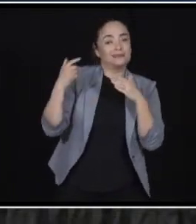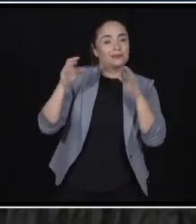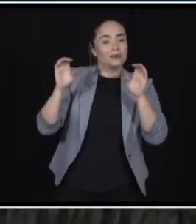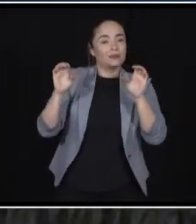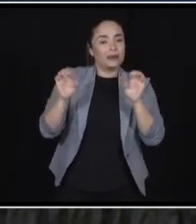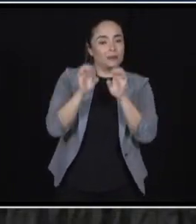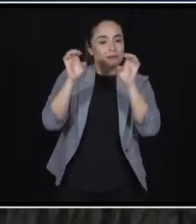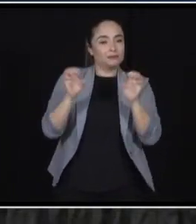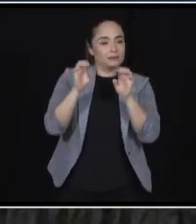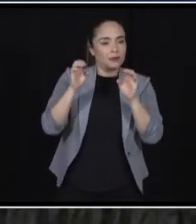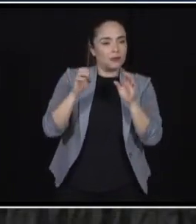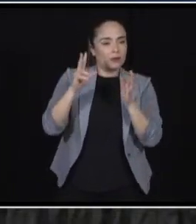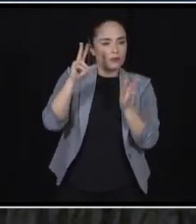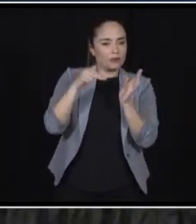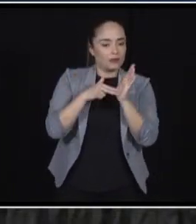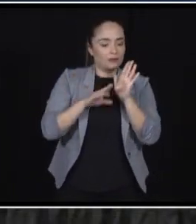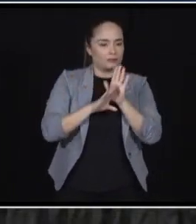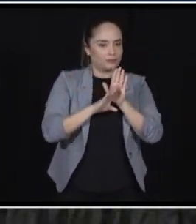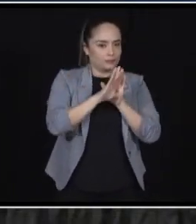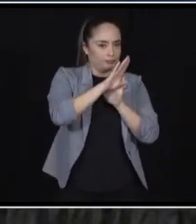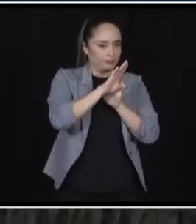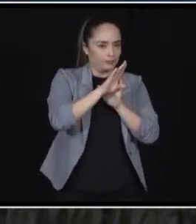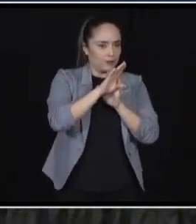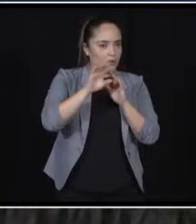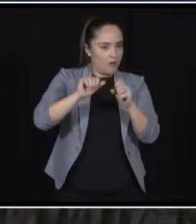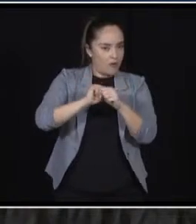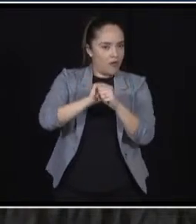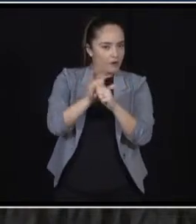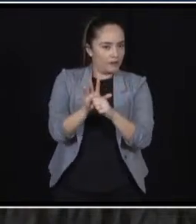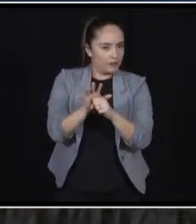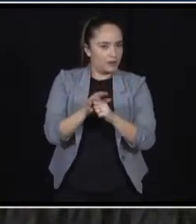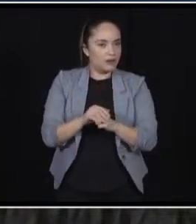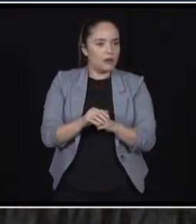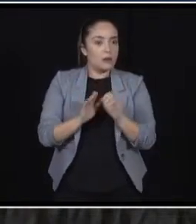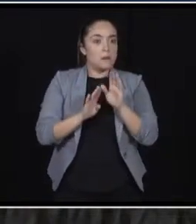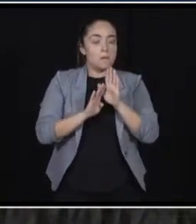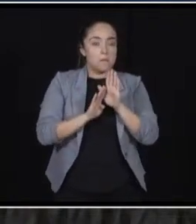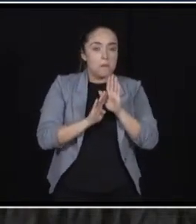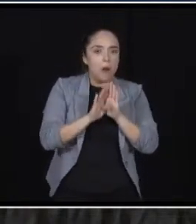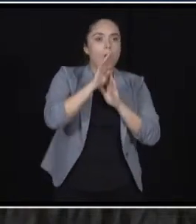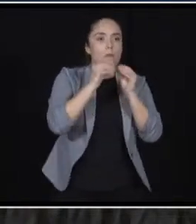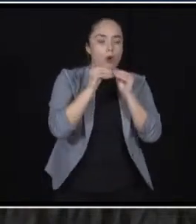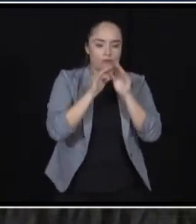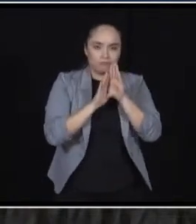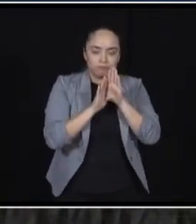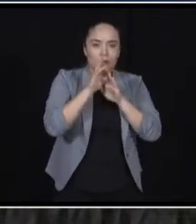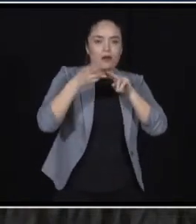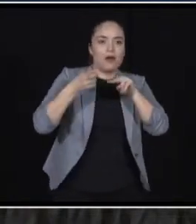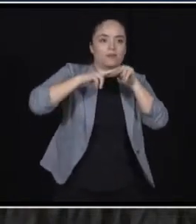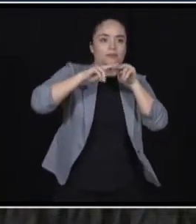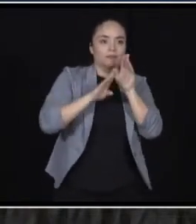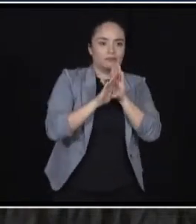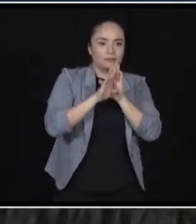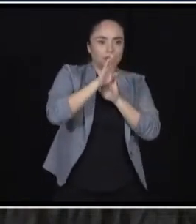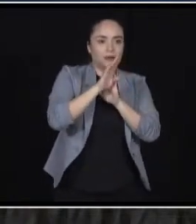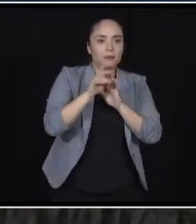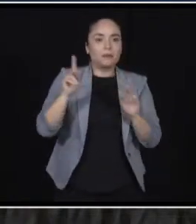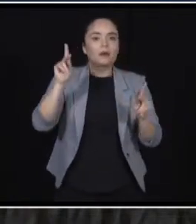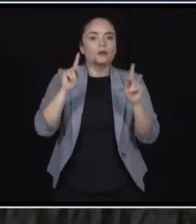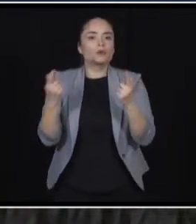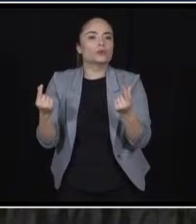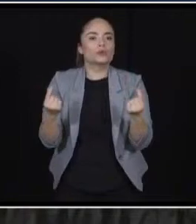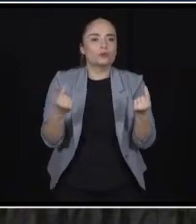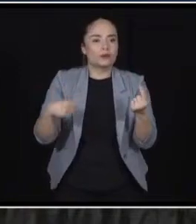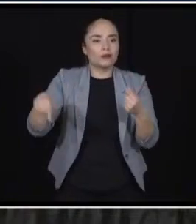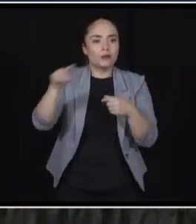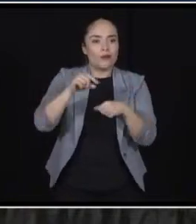found it jumped up, and I think what happened is that some people were taking some time off during that time, and the data entry did not come in consistently,